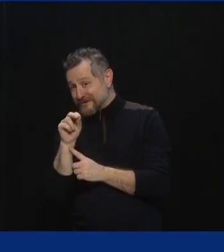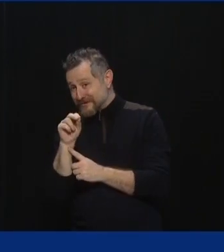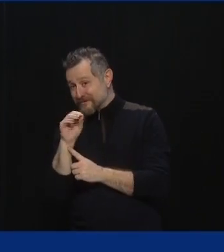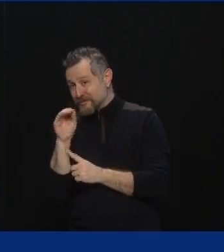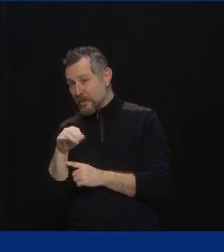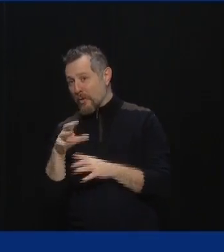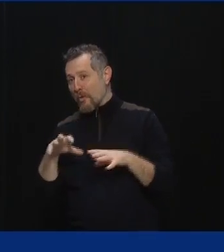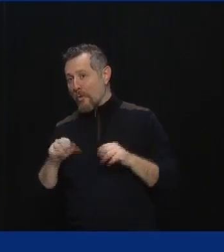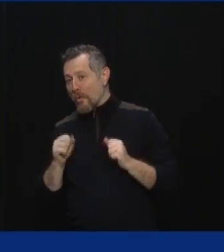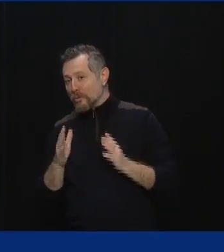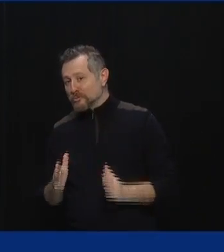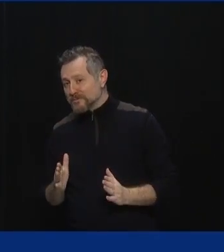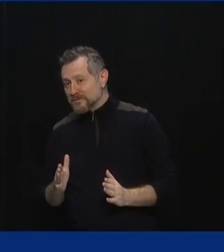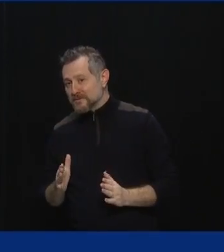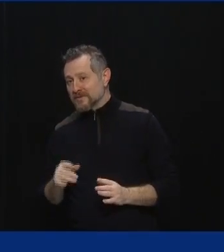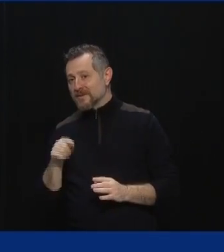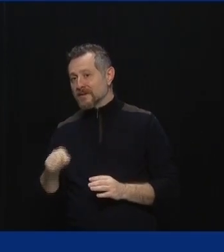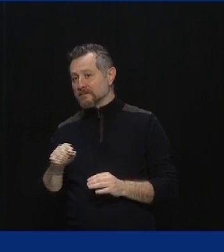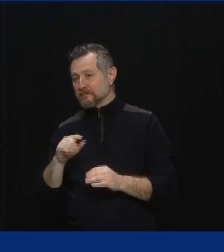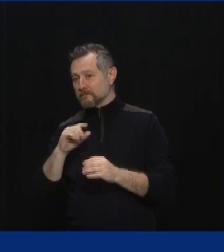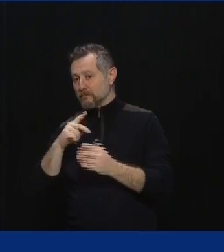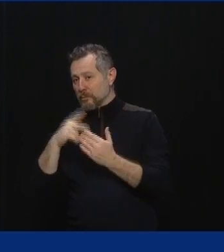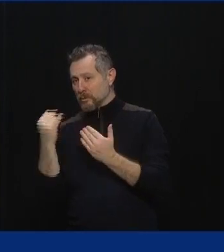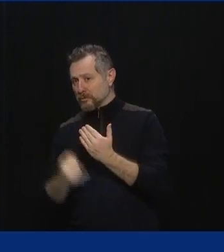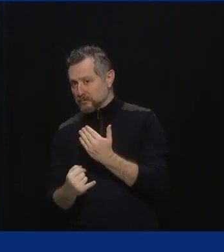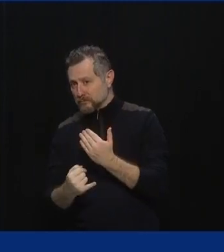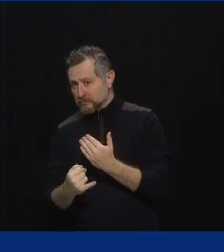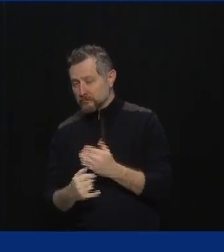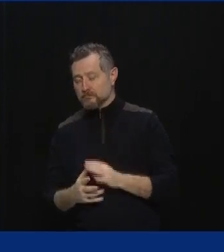equity in the deal.